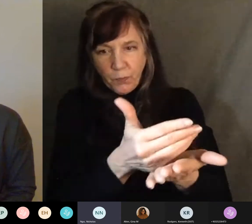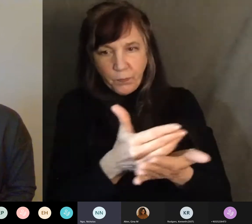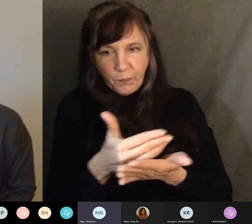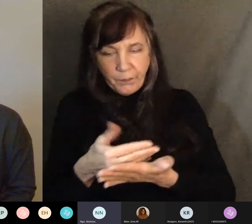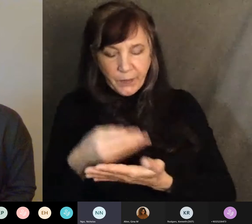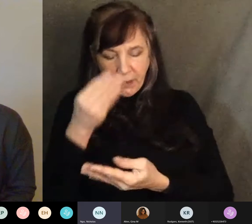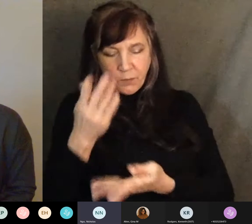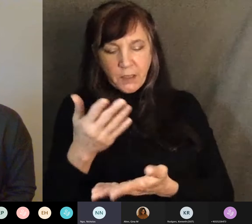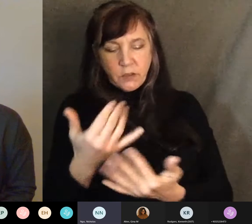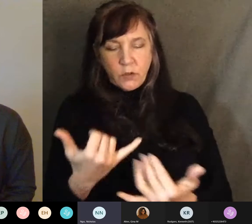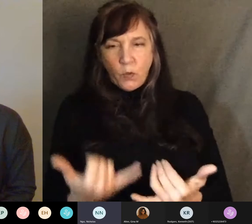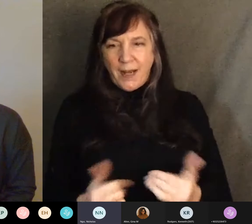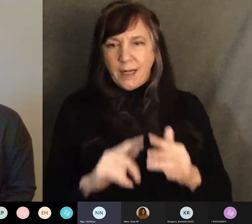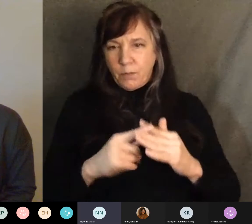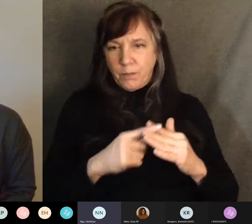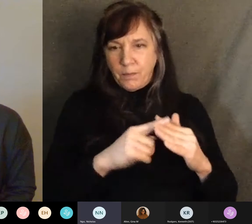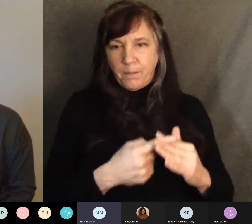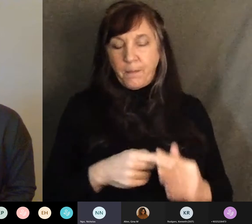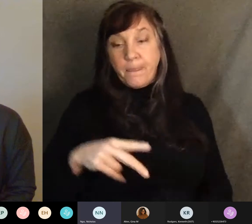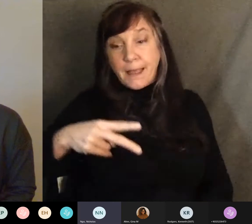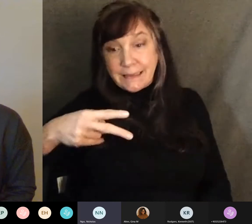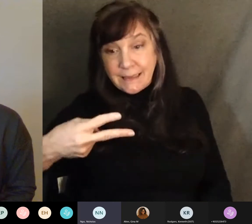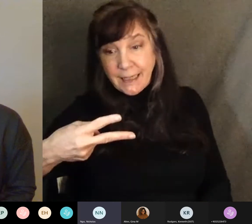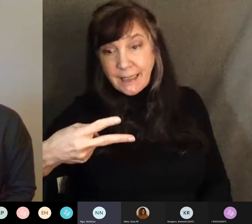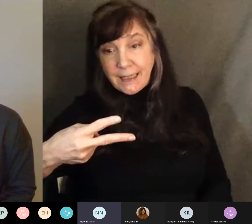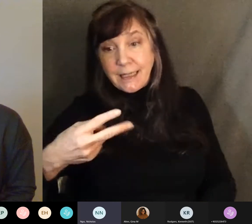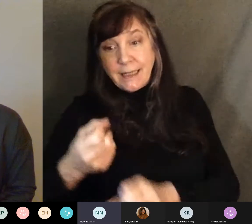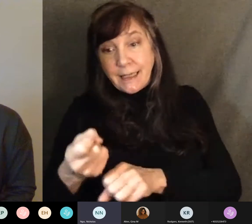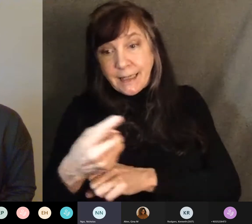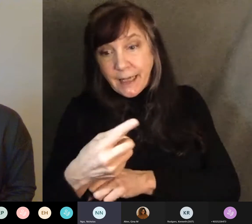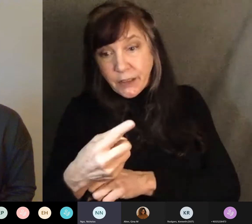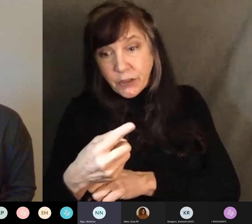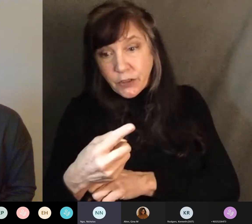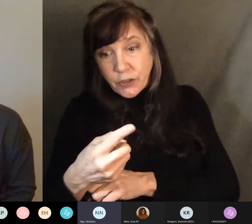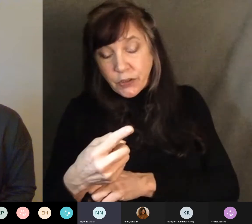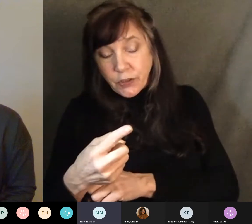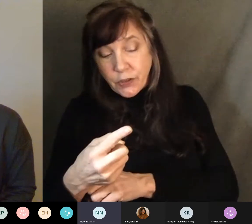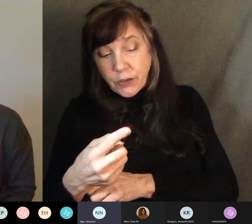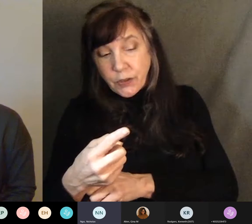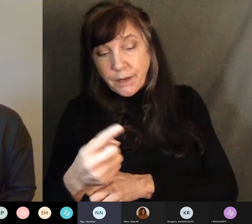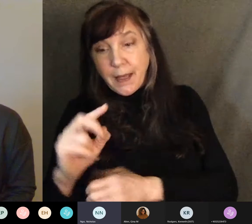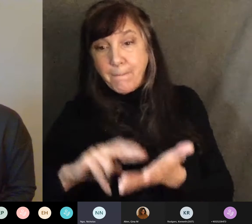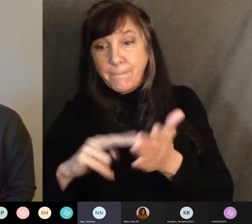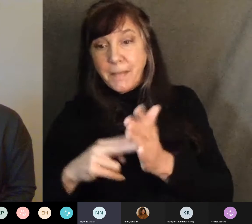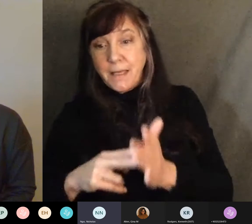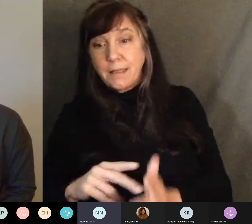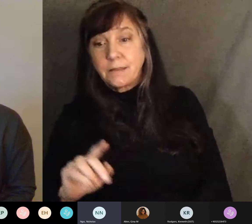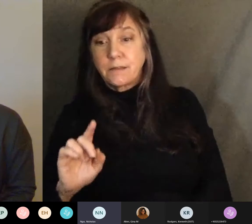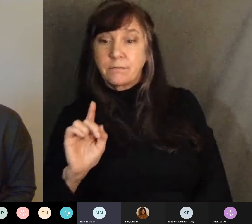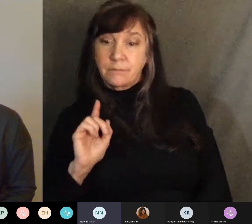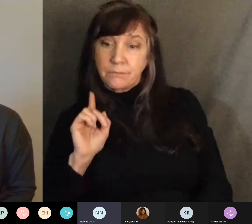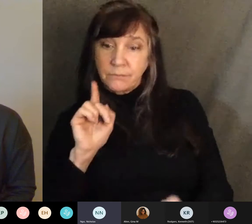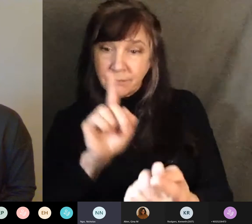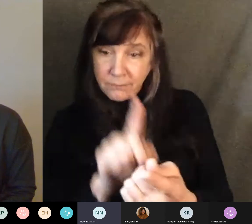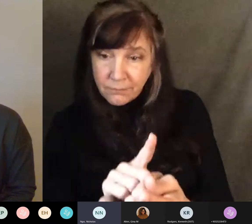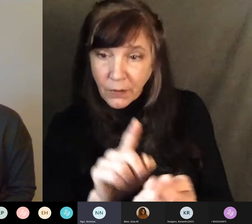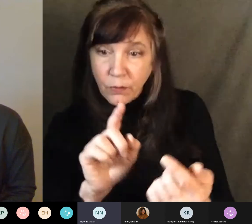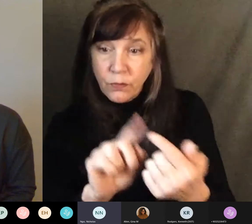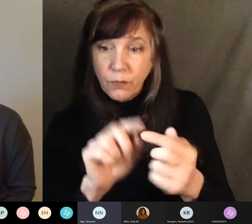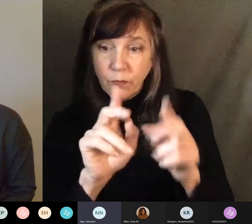phase 1. Phase 2 starts next year, and that's coming back to folks in terms of what we gathered through